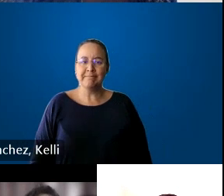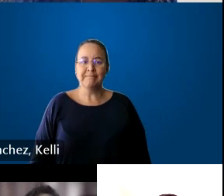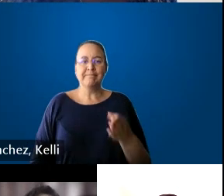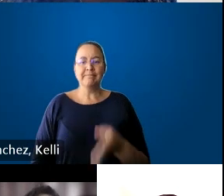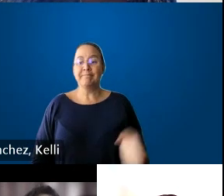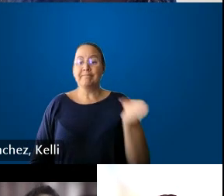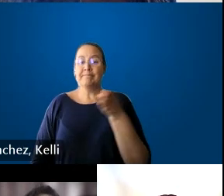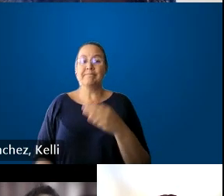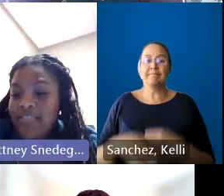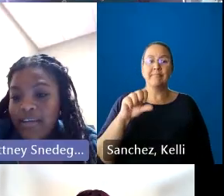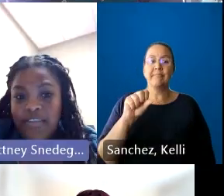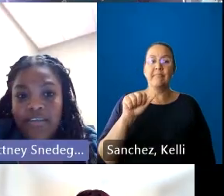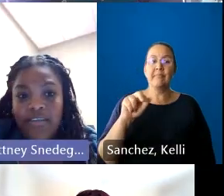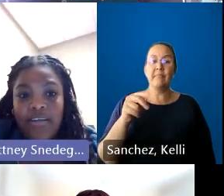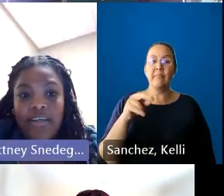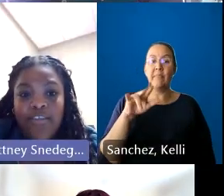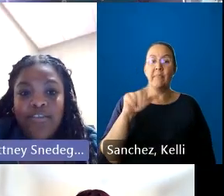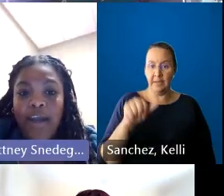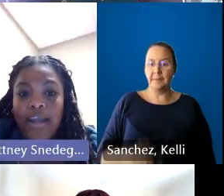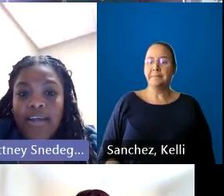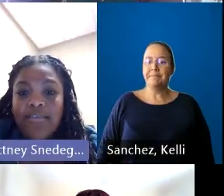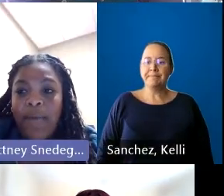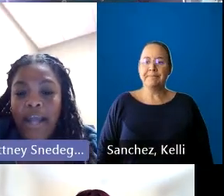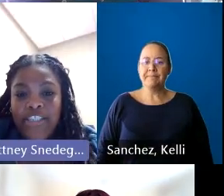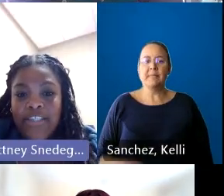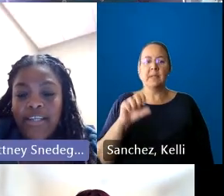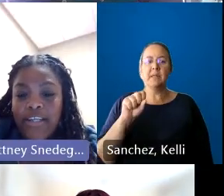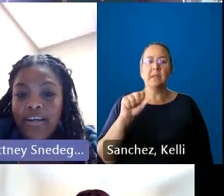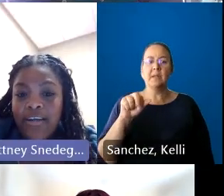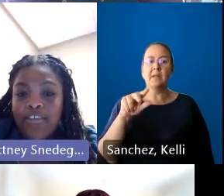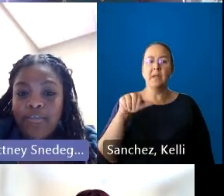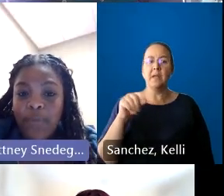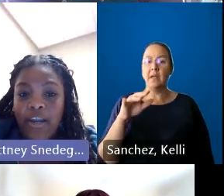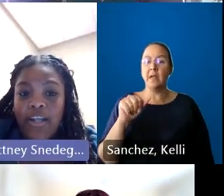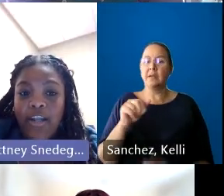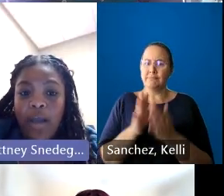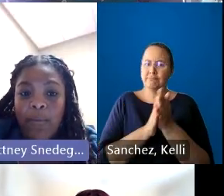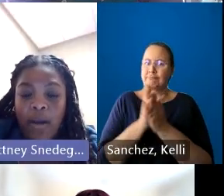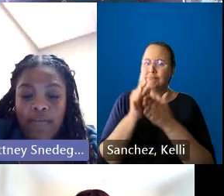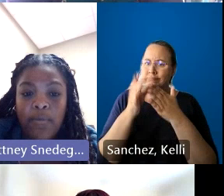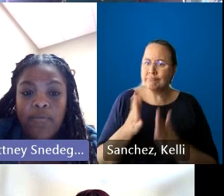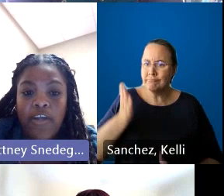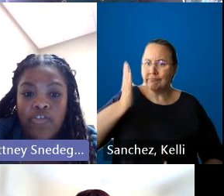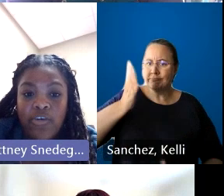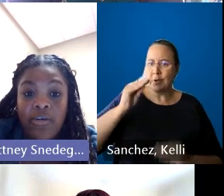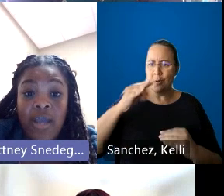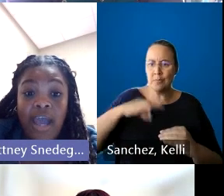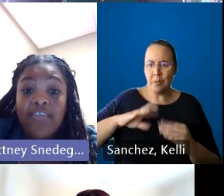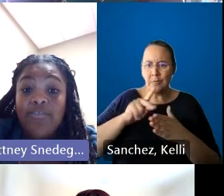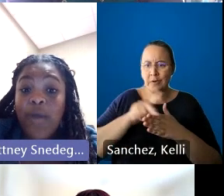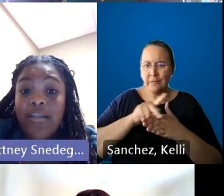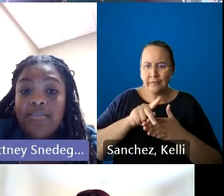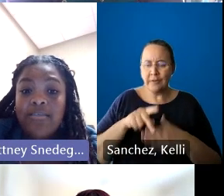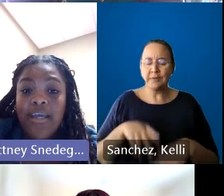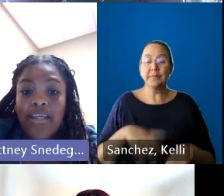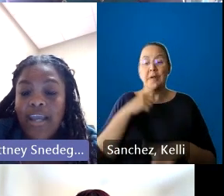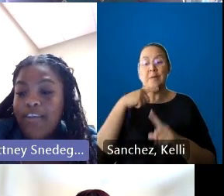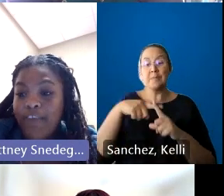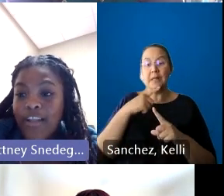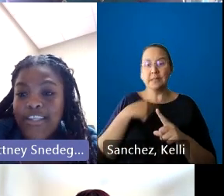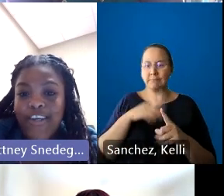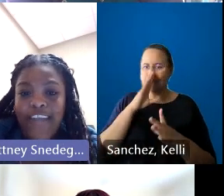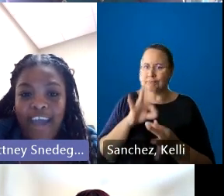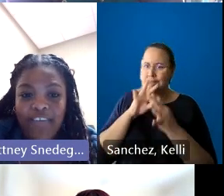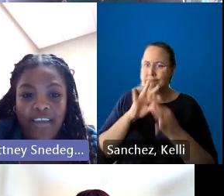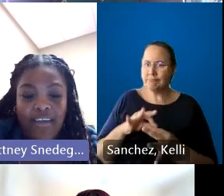Panelist number 3 is Soraya Sampson. Soraya is a passionate leader, speaker, and nonprofit professional, as well as a